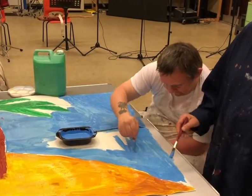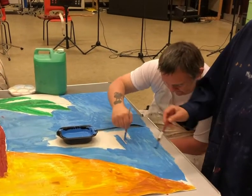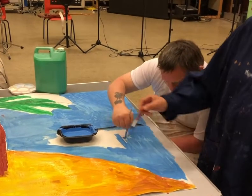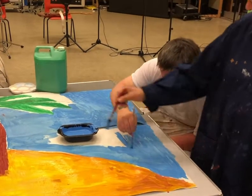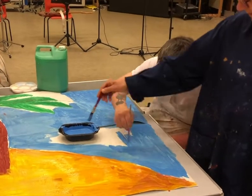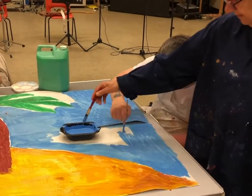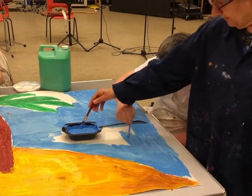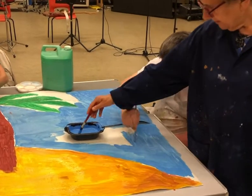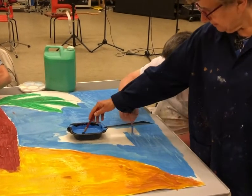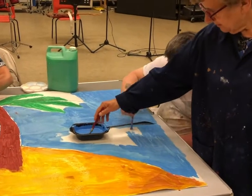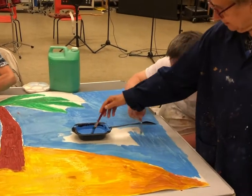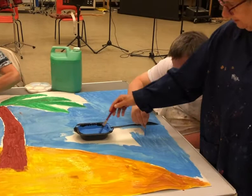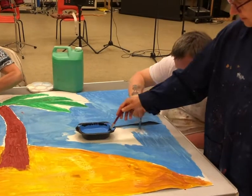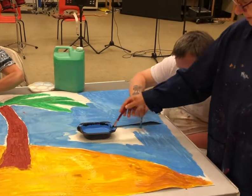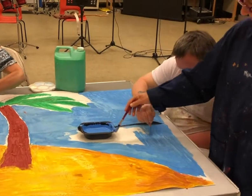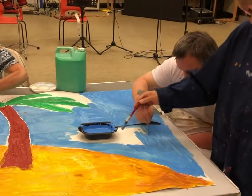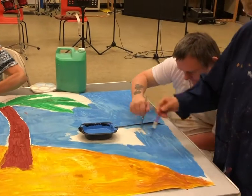Yeah, well, that's it. All pretty good.